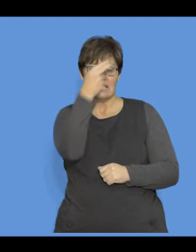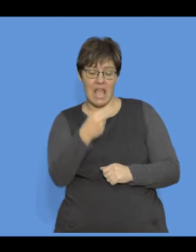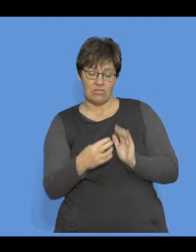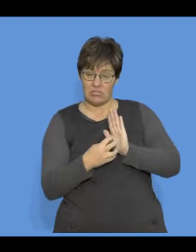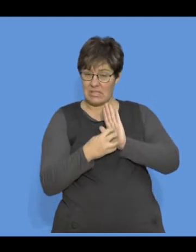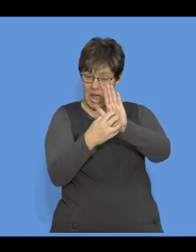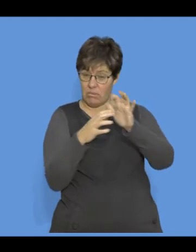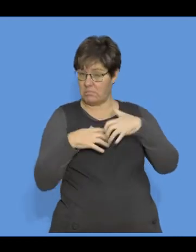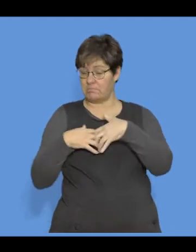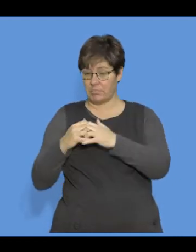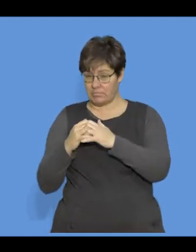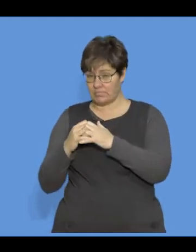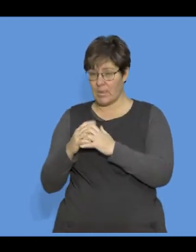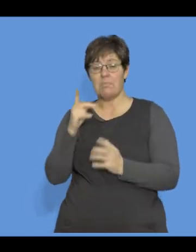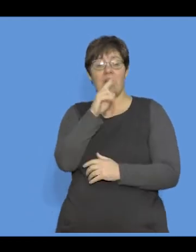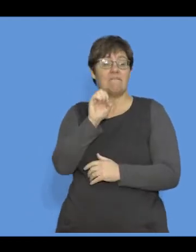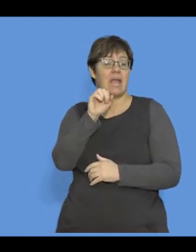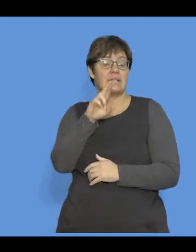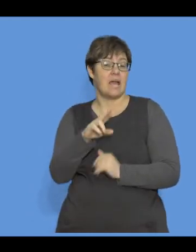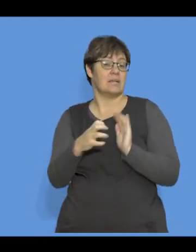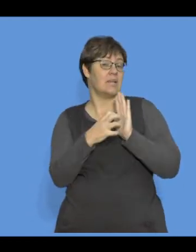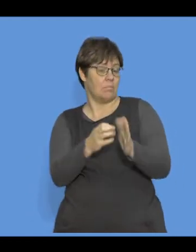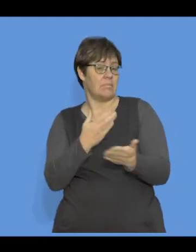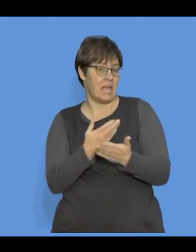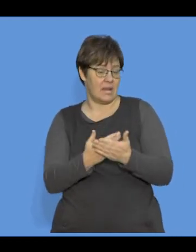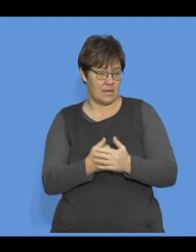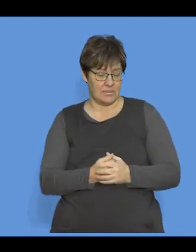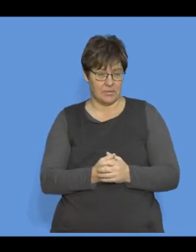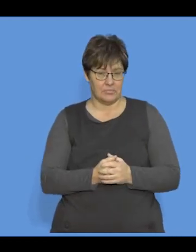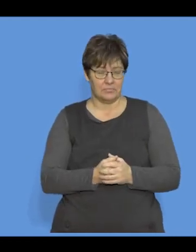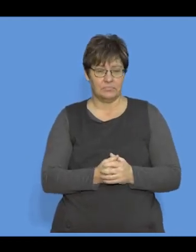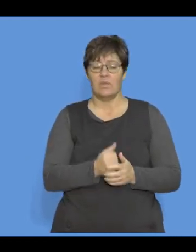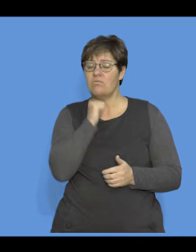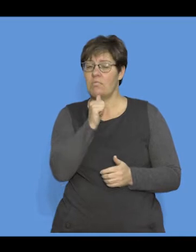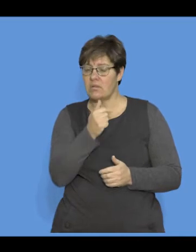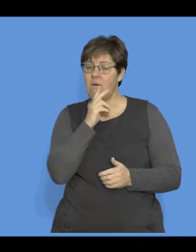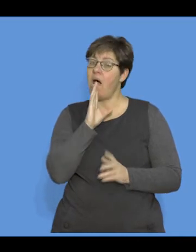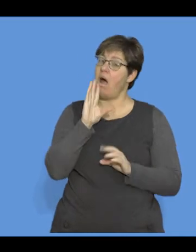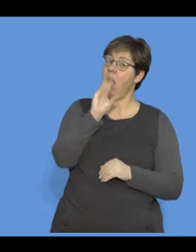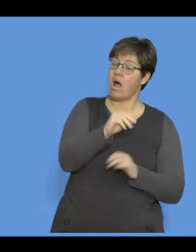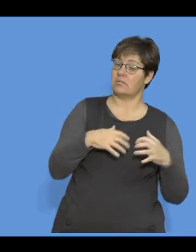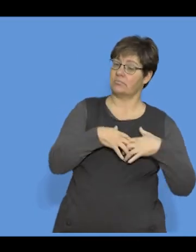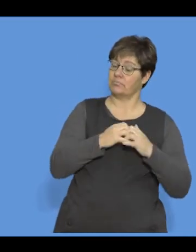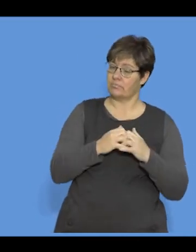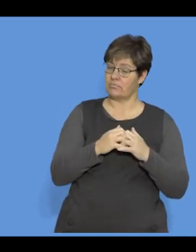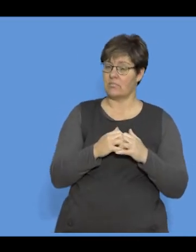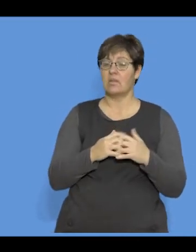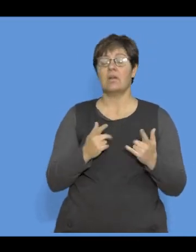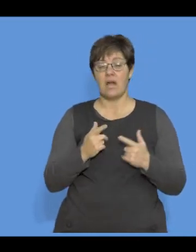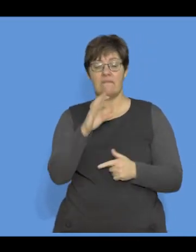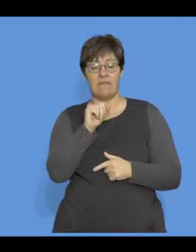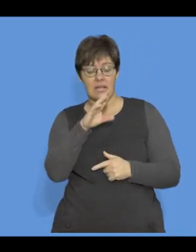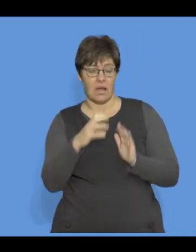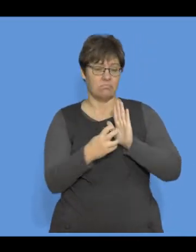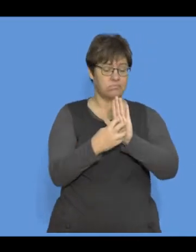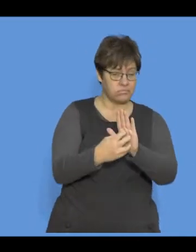and it could be a vector diagram as well. So even if they haven't asked you to draw it, a vector diagram,